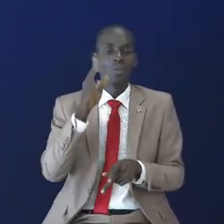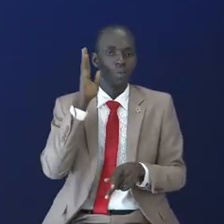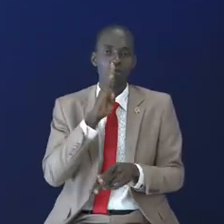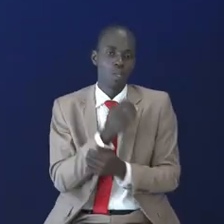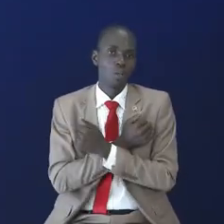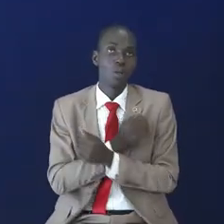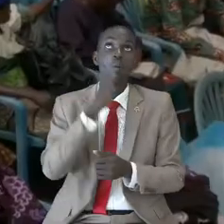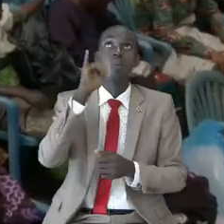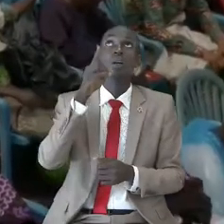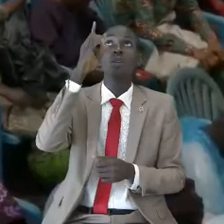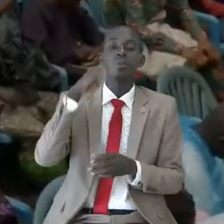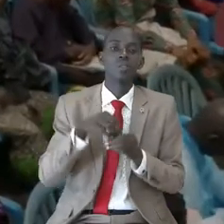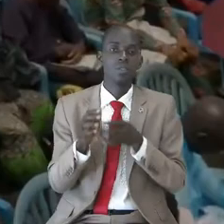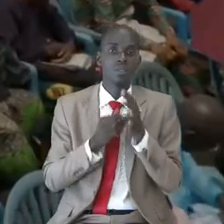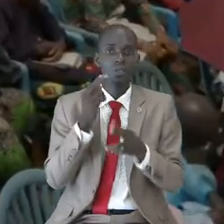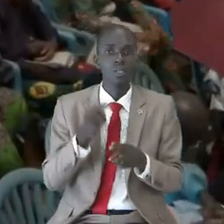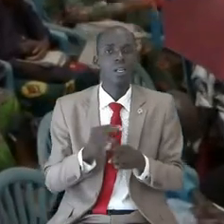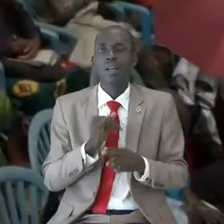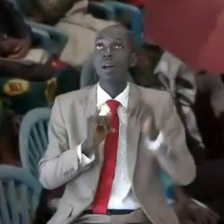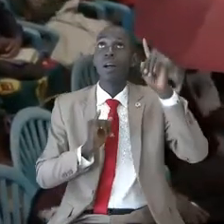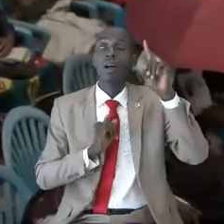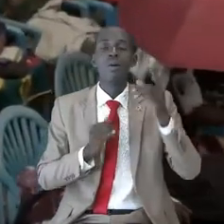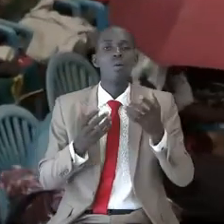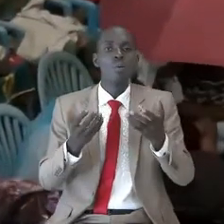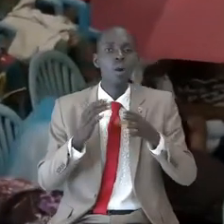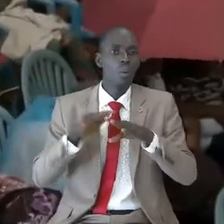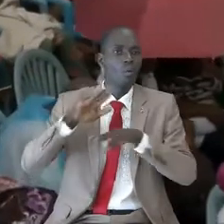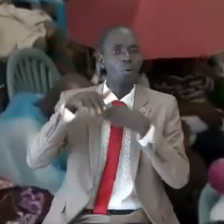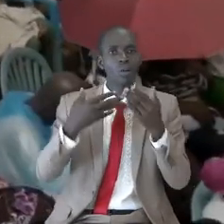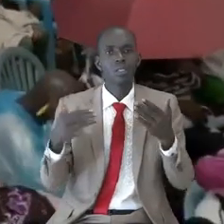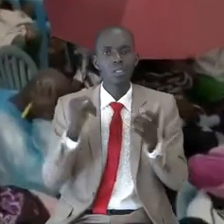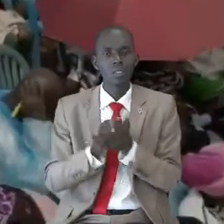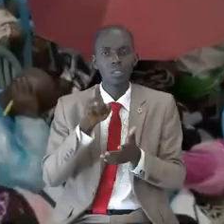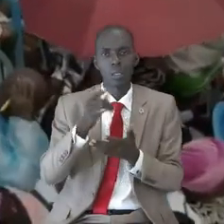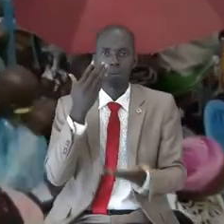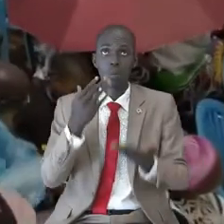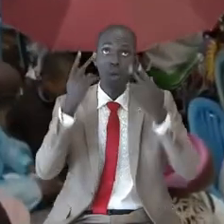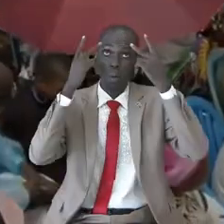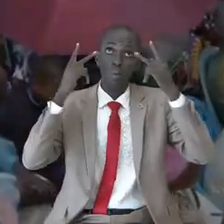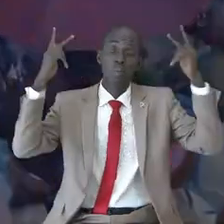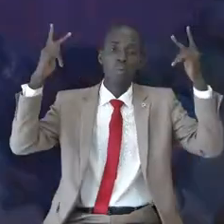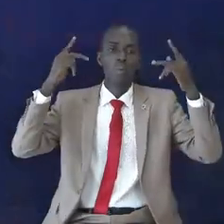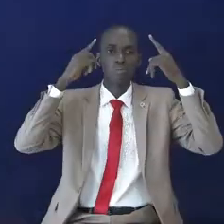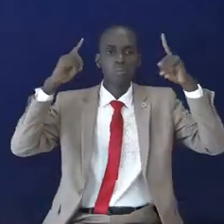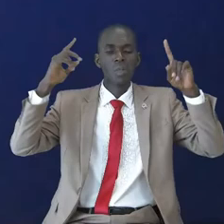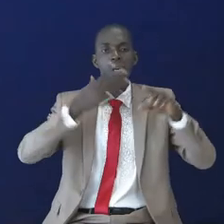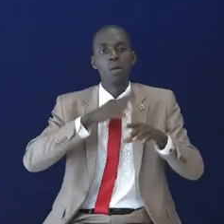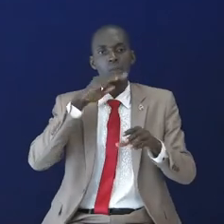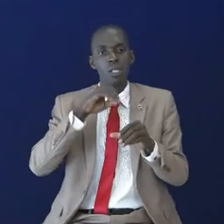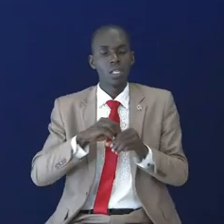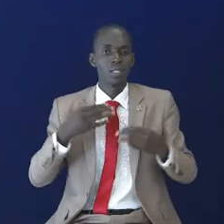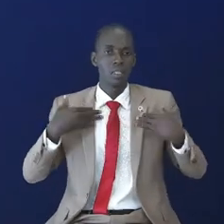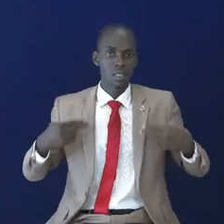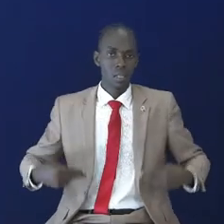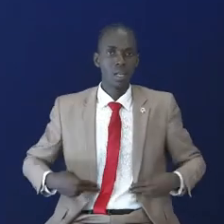Lord. I wish above all things that thou mayest prosper and be in health, even as thy